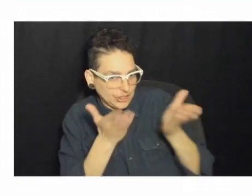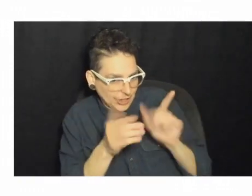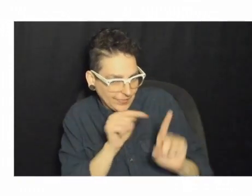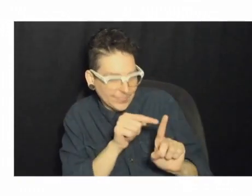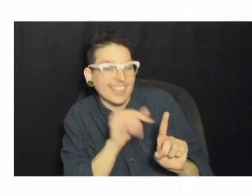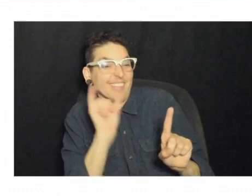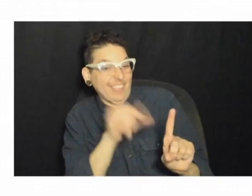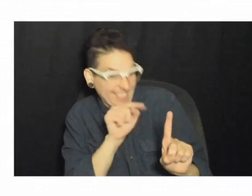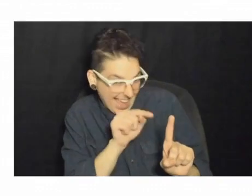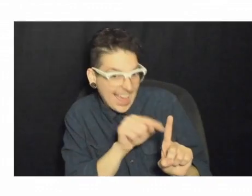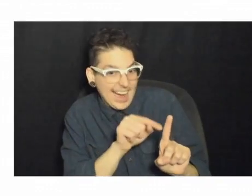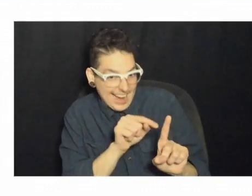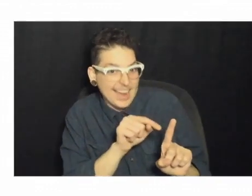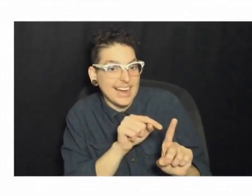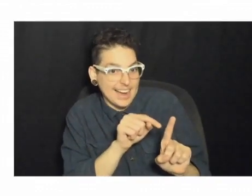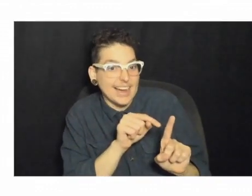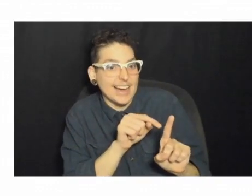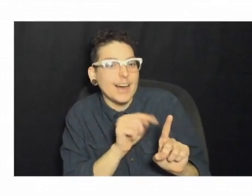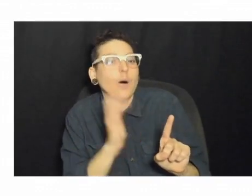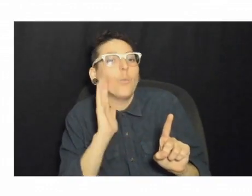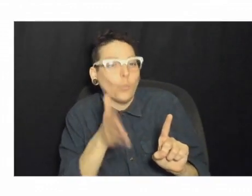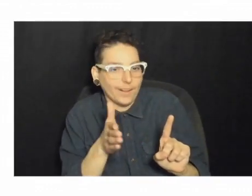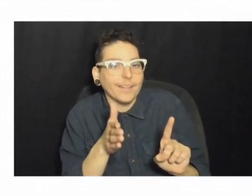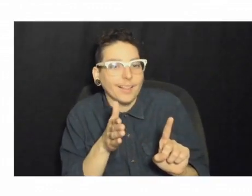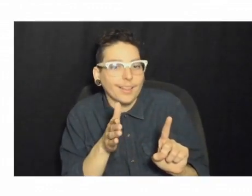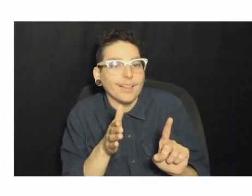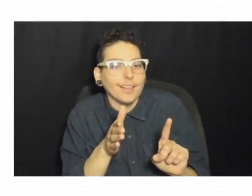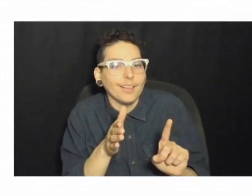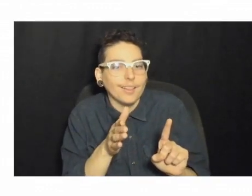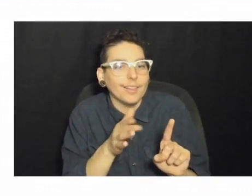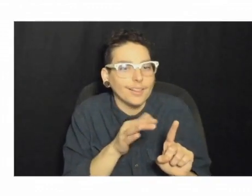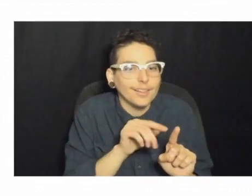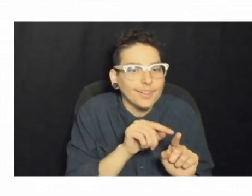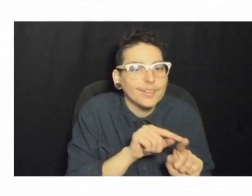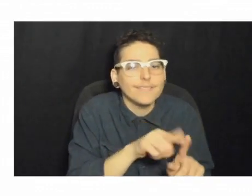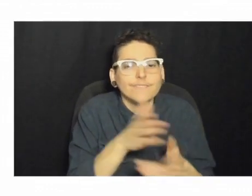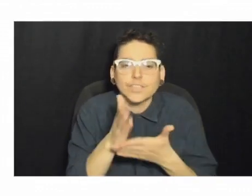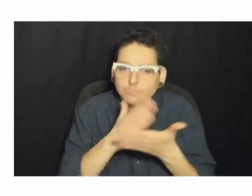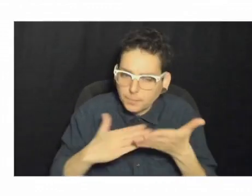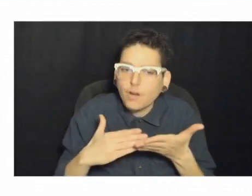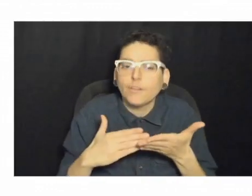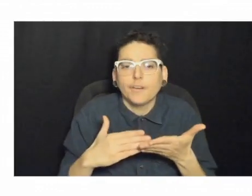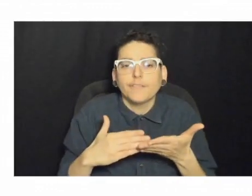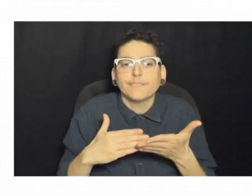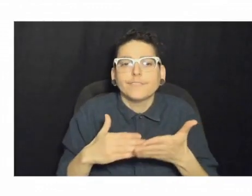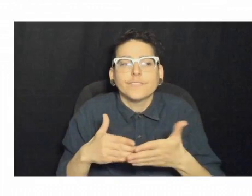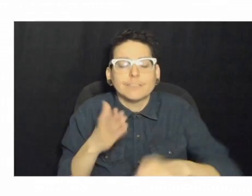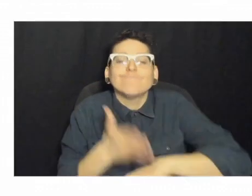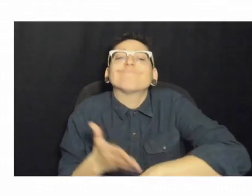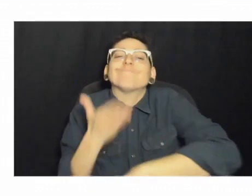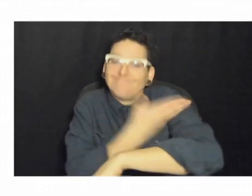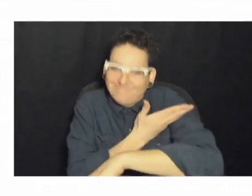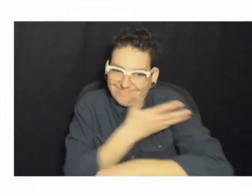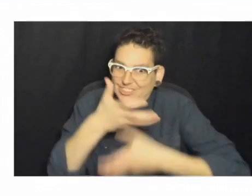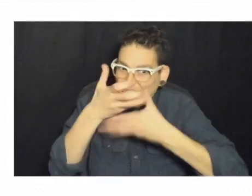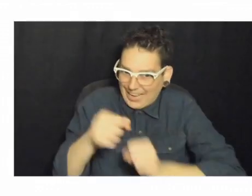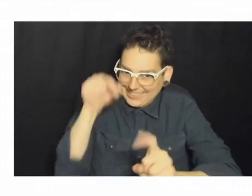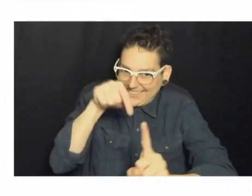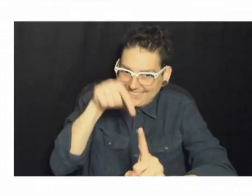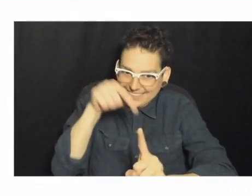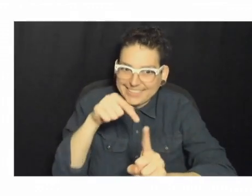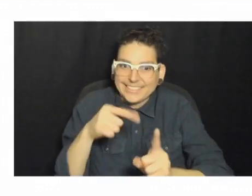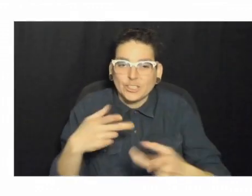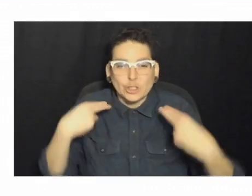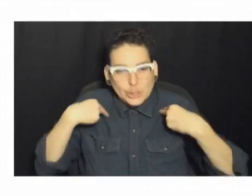conditions for greater trust to take root. So the human capital piece is also very important.